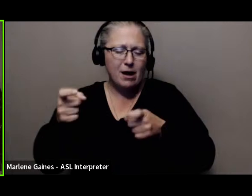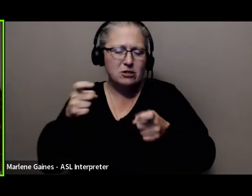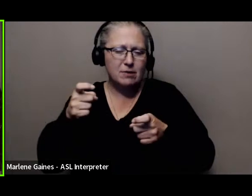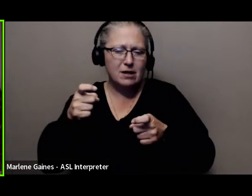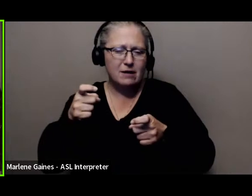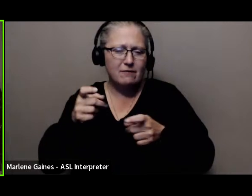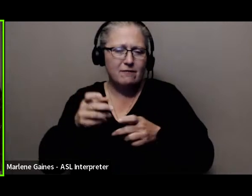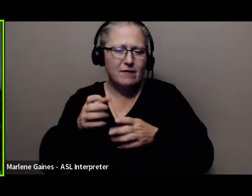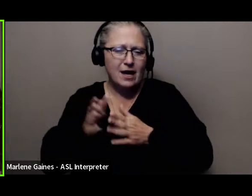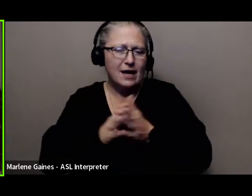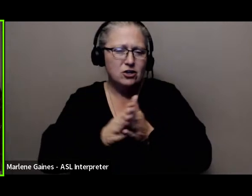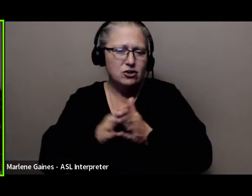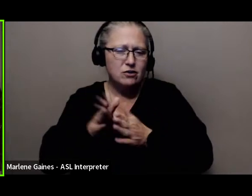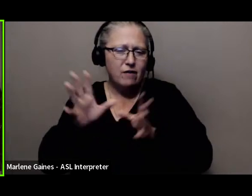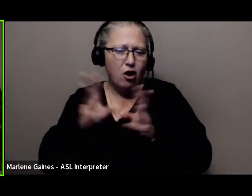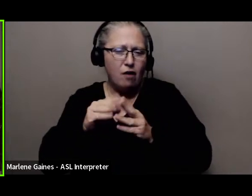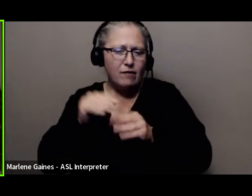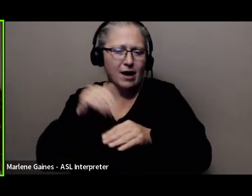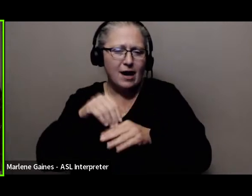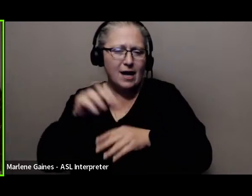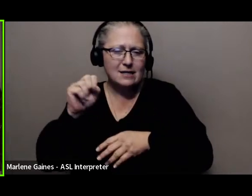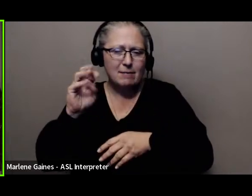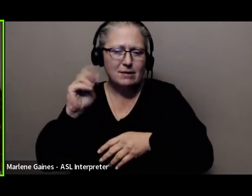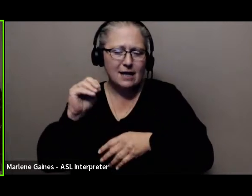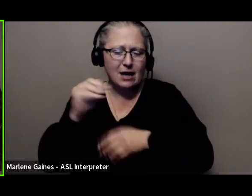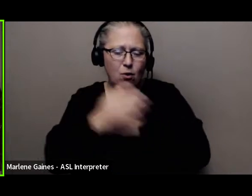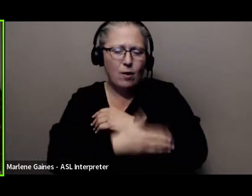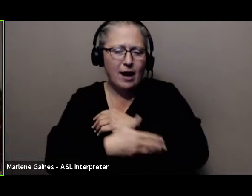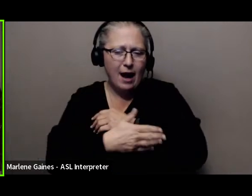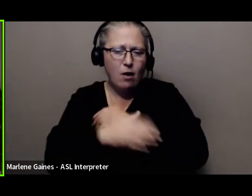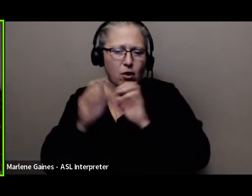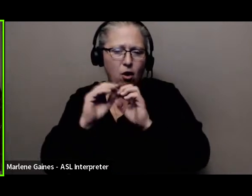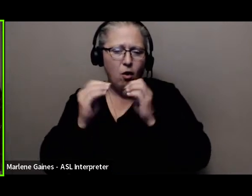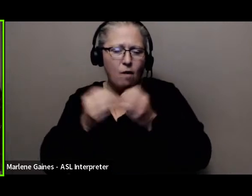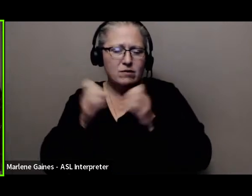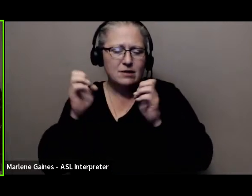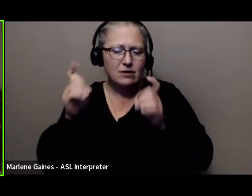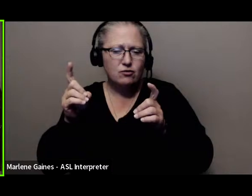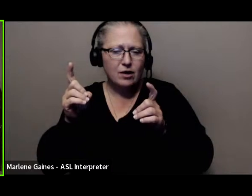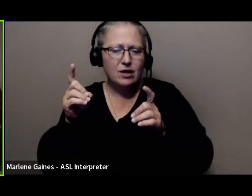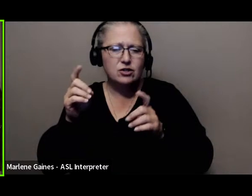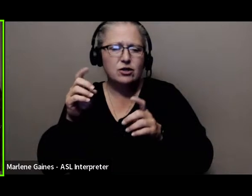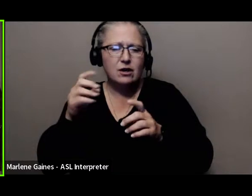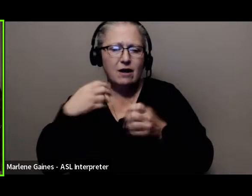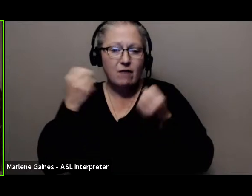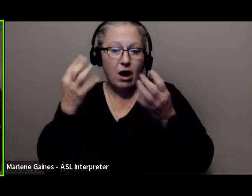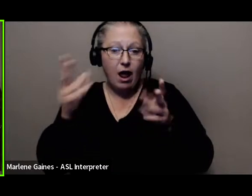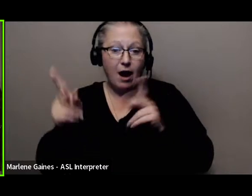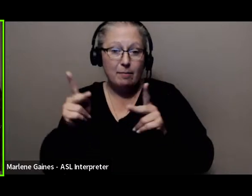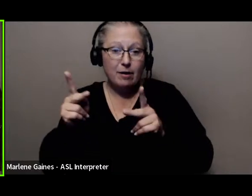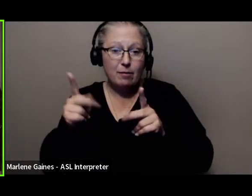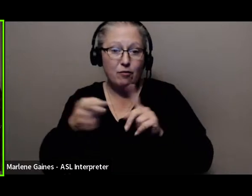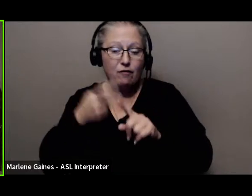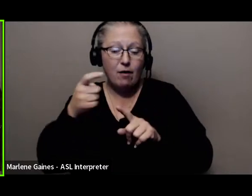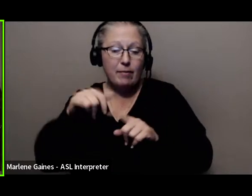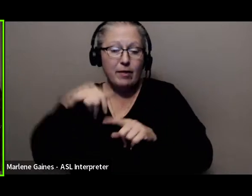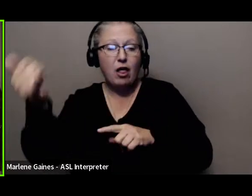Initiative conference at the San Mateo County Office of Education. There were lots of people from the